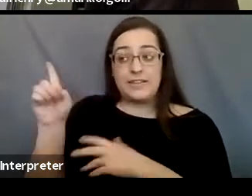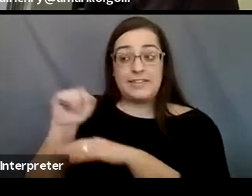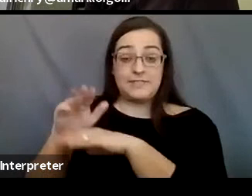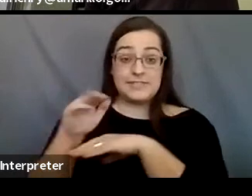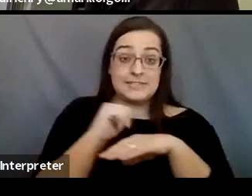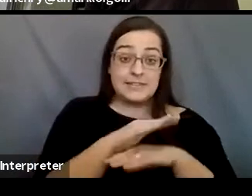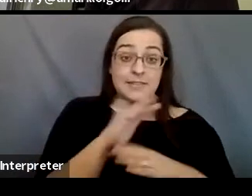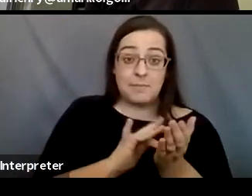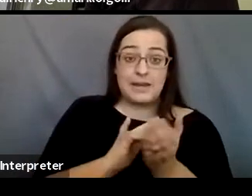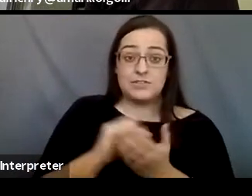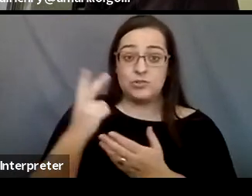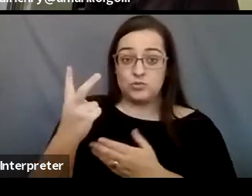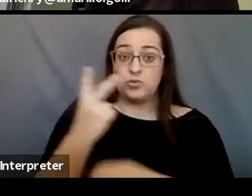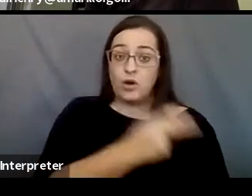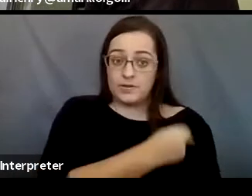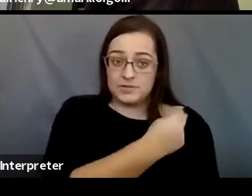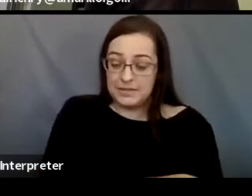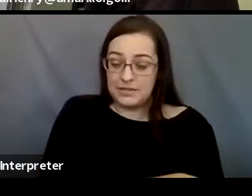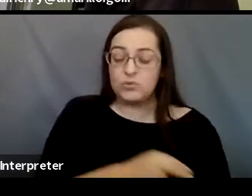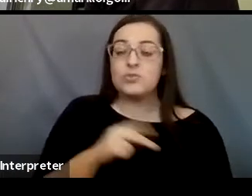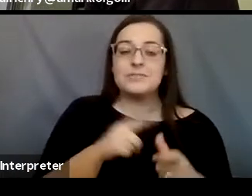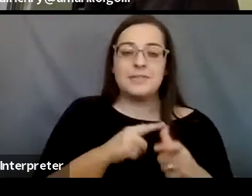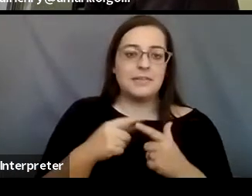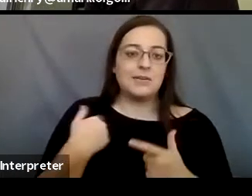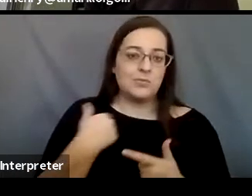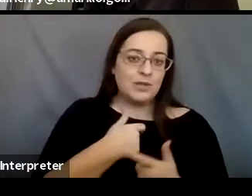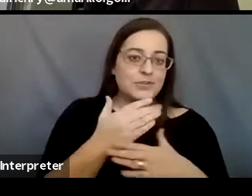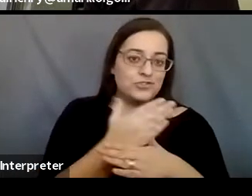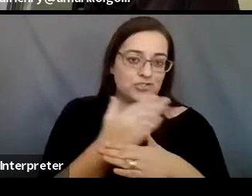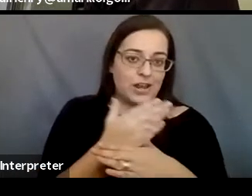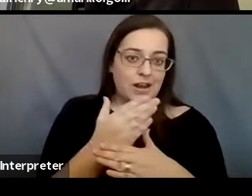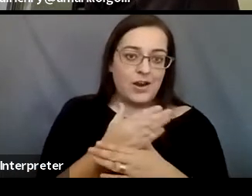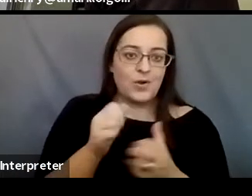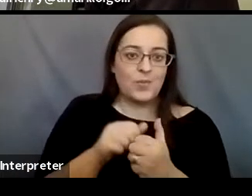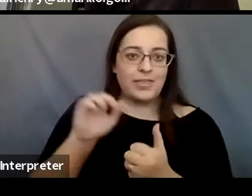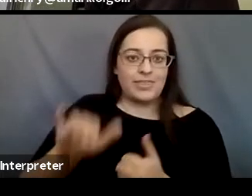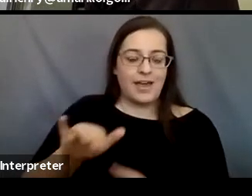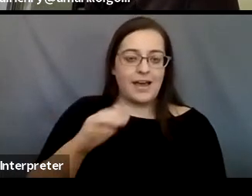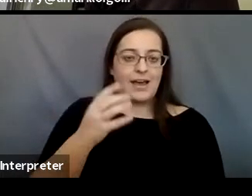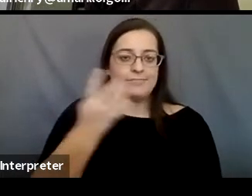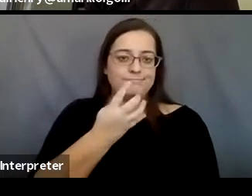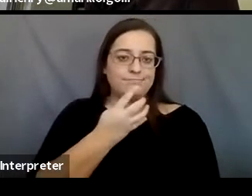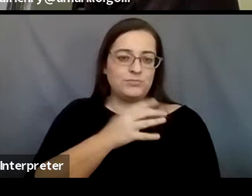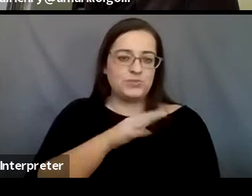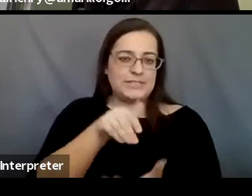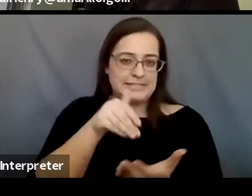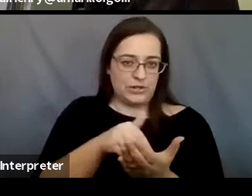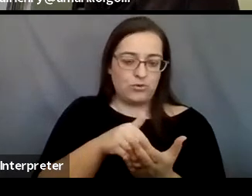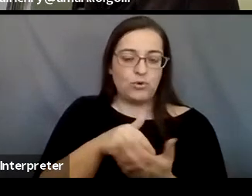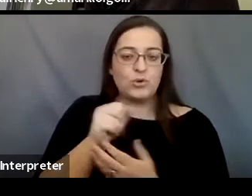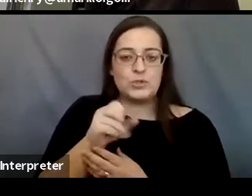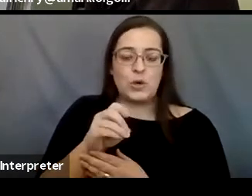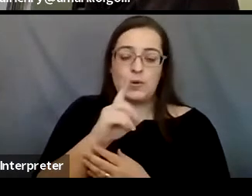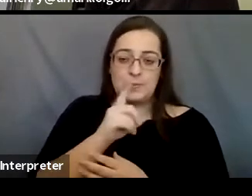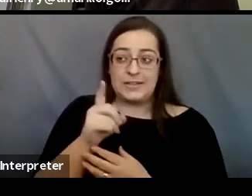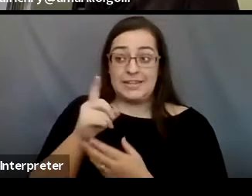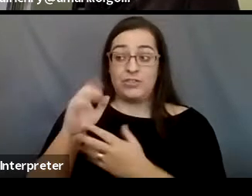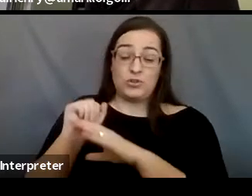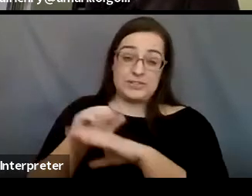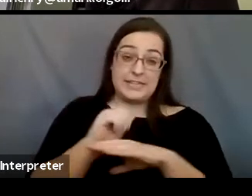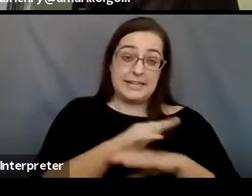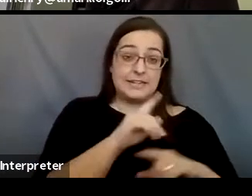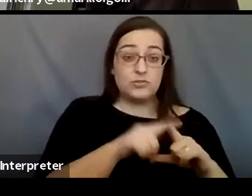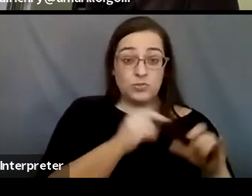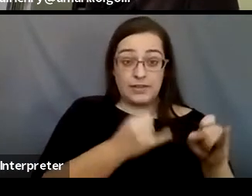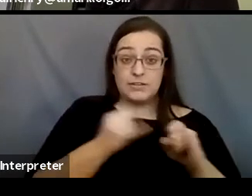facilities, and then we would have to obviously share it in terms of this infusion center for the community. So that's really coming to the individual locations right